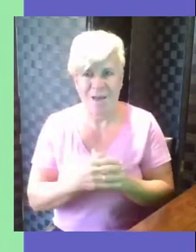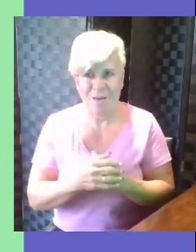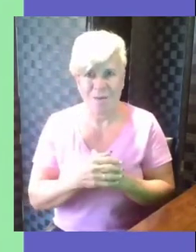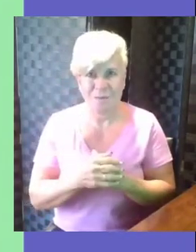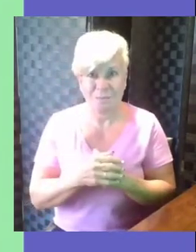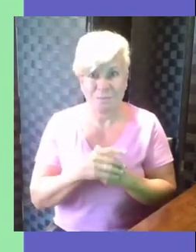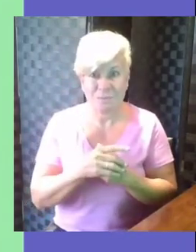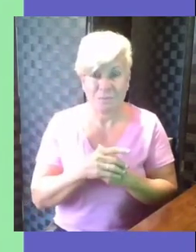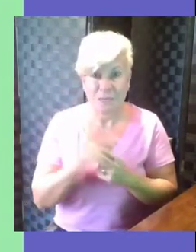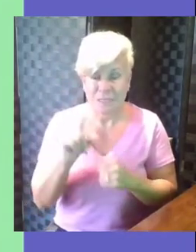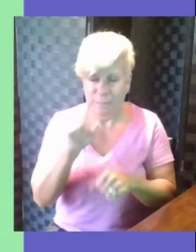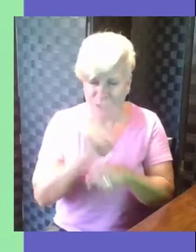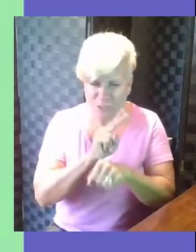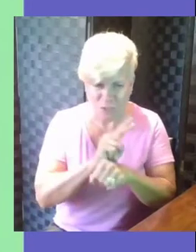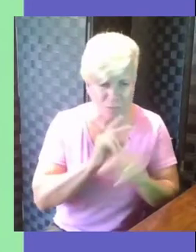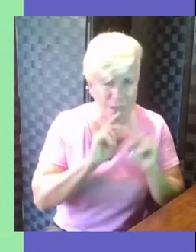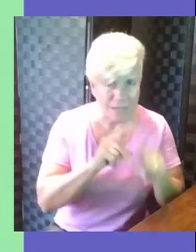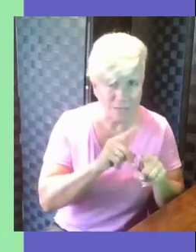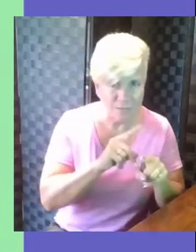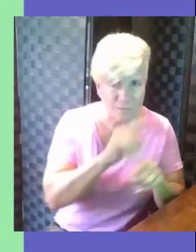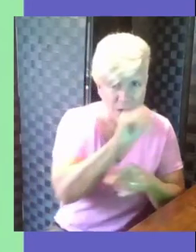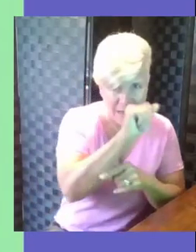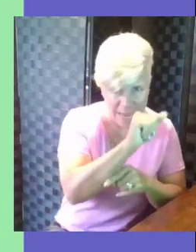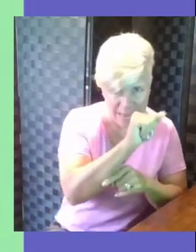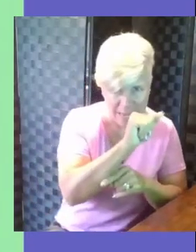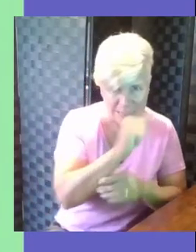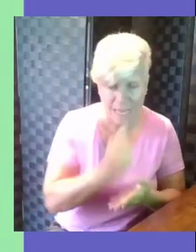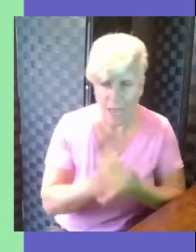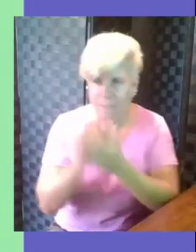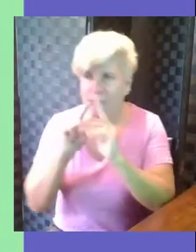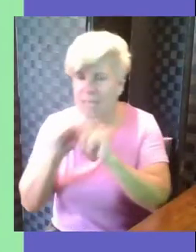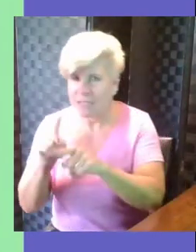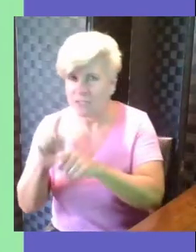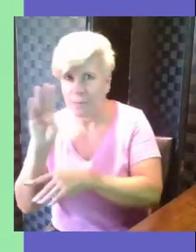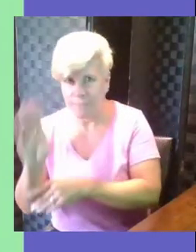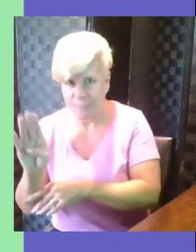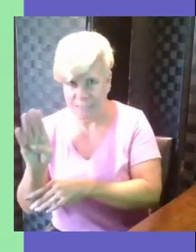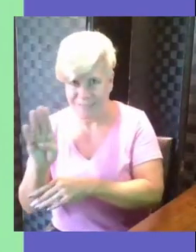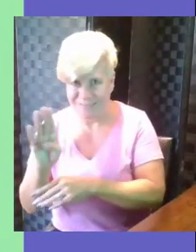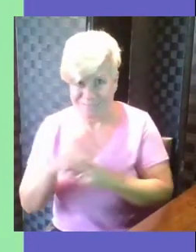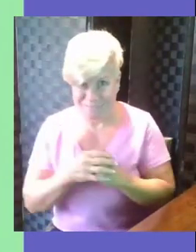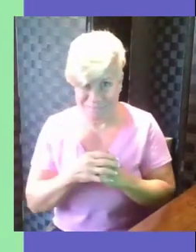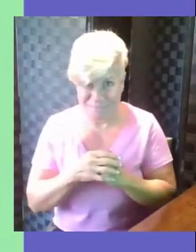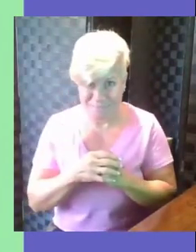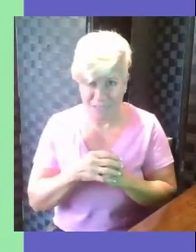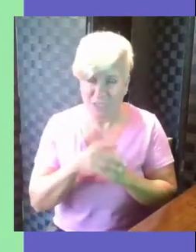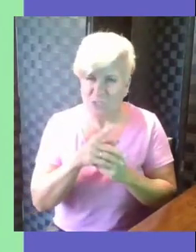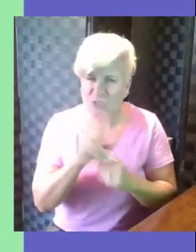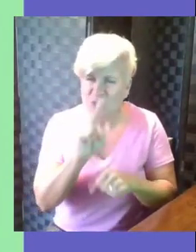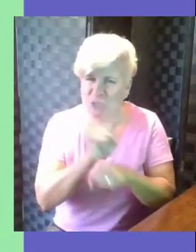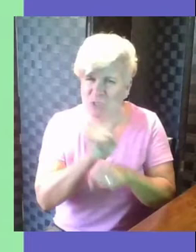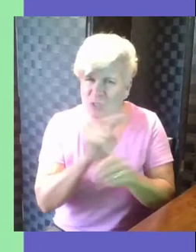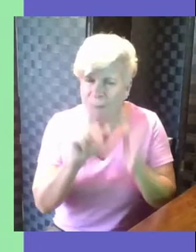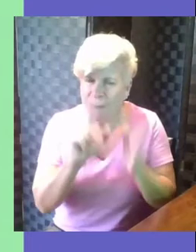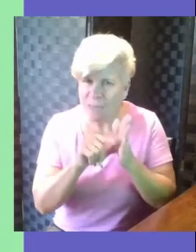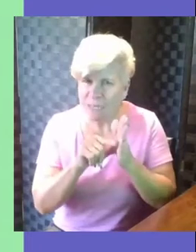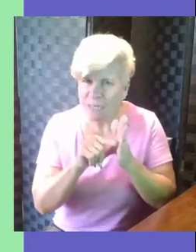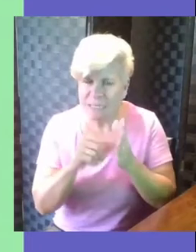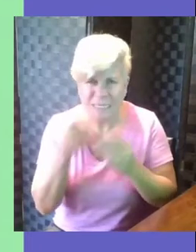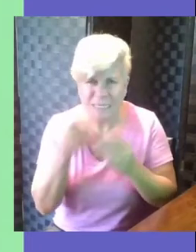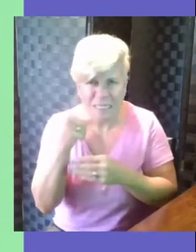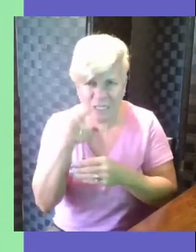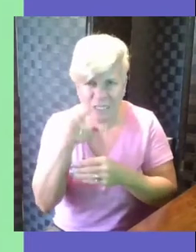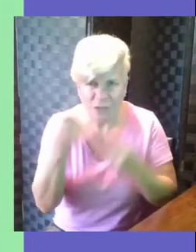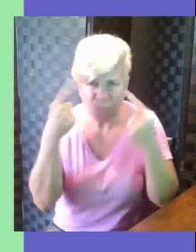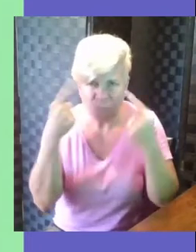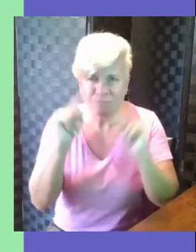So I'm going to have to use my answer for this part to help me with this part. So take just a minute and let's see how